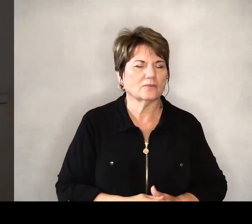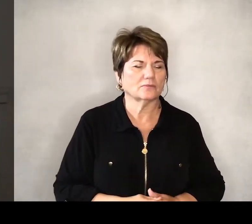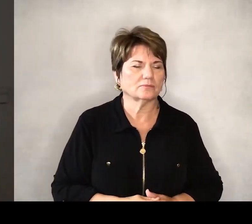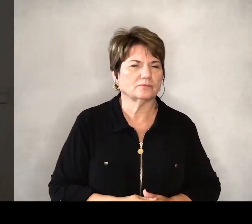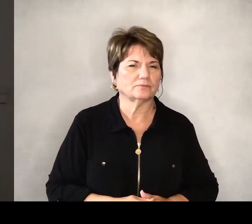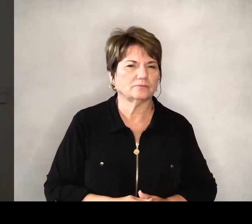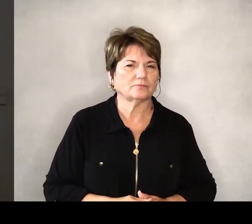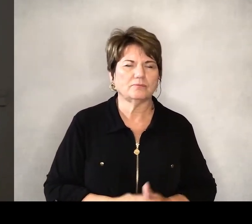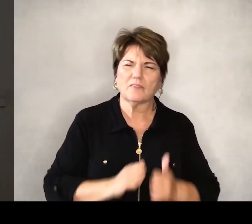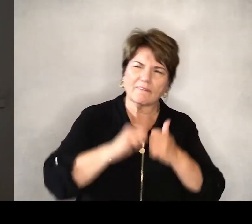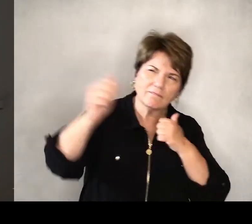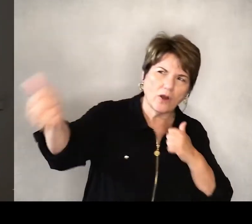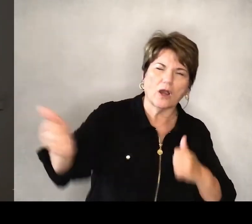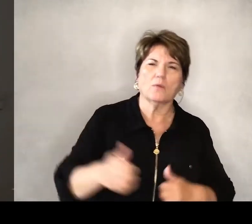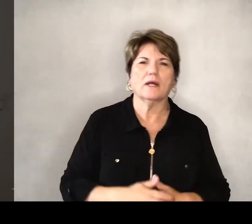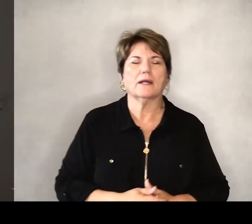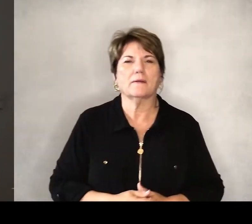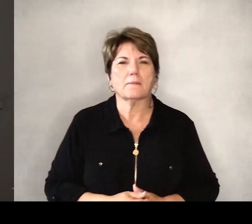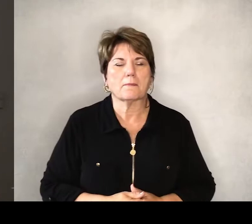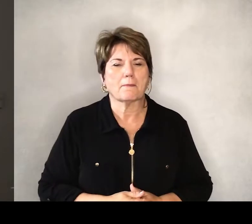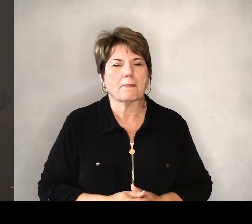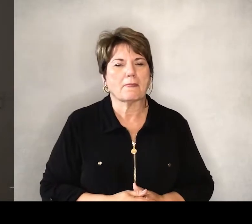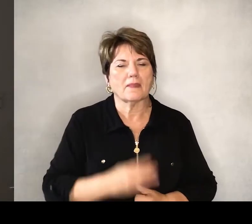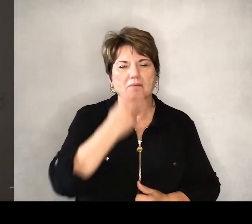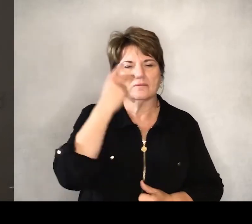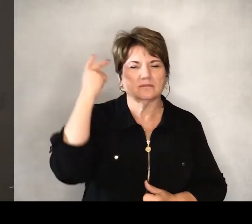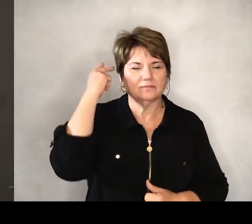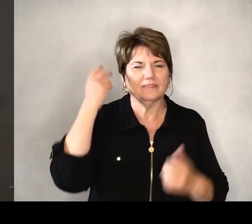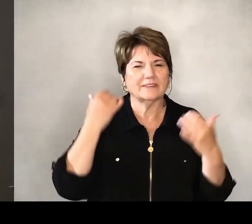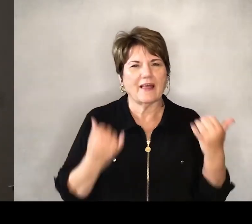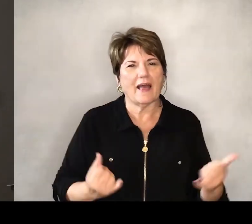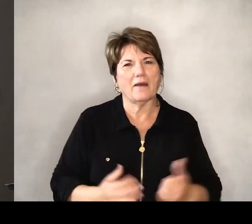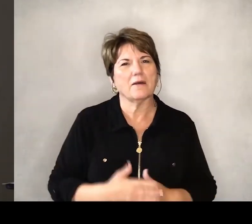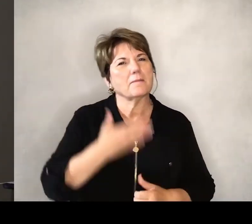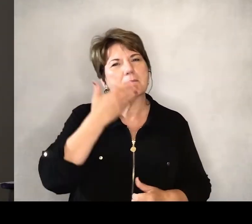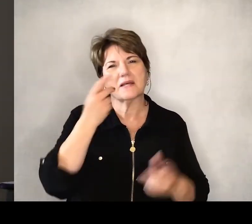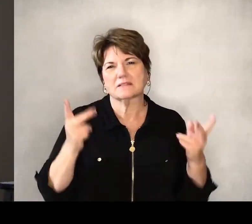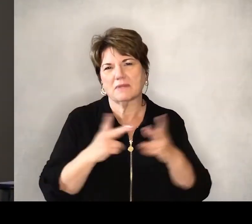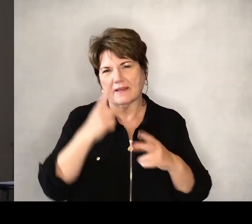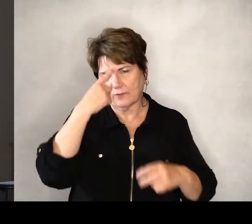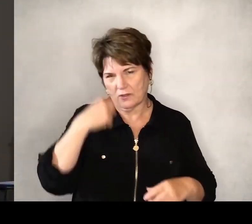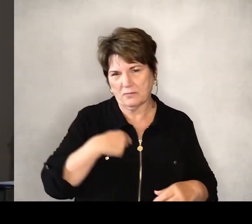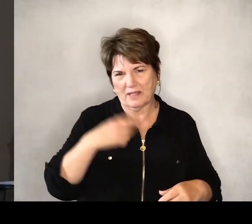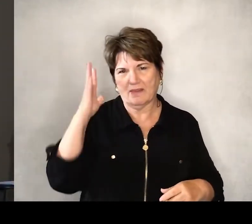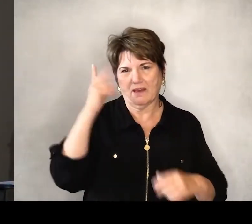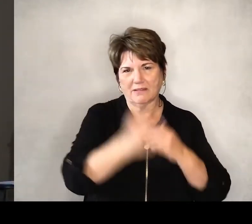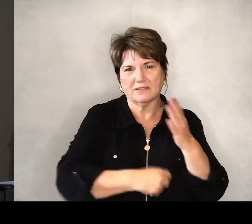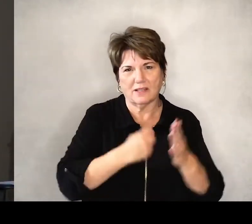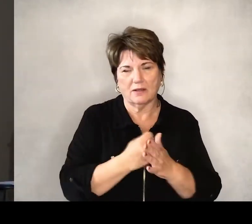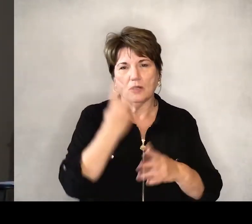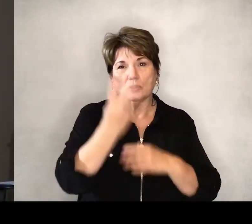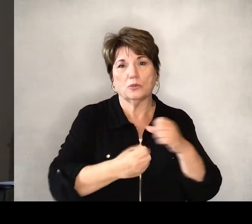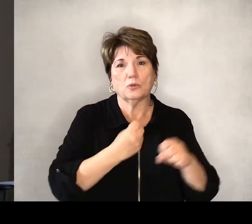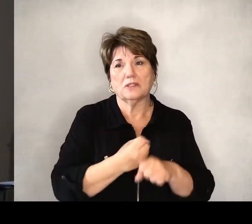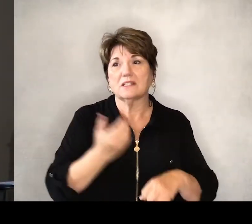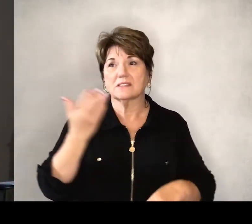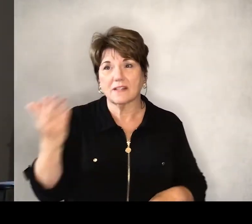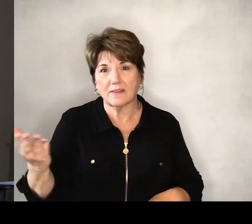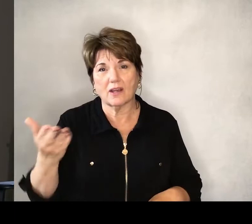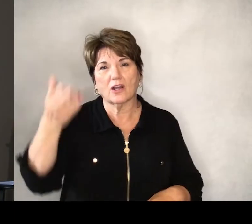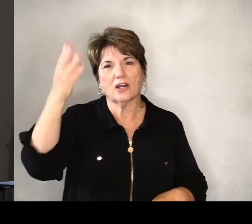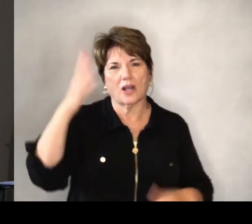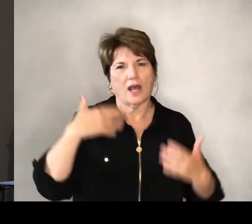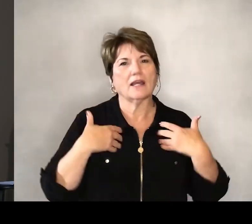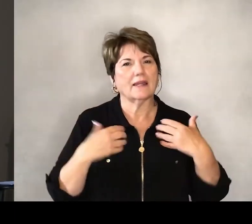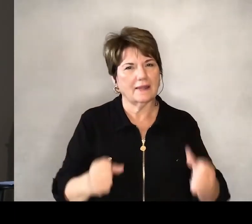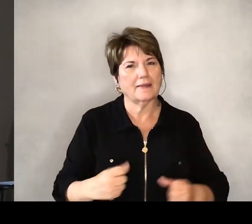and it was far away, and but as I reflect on it now, it was the best place for me. I spent 2 years there, and God